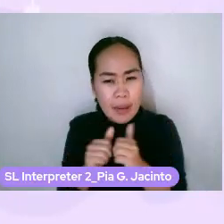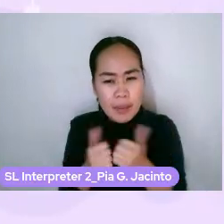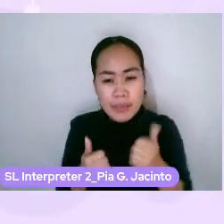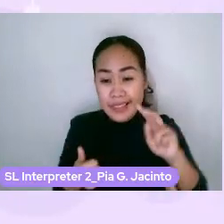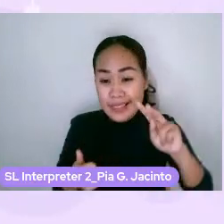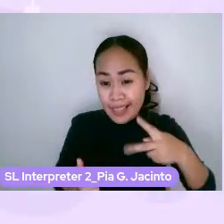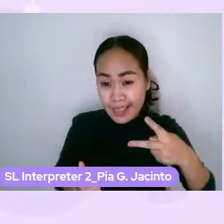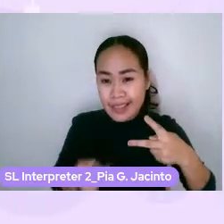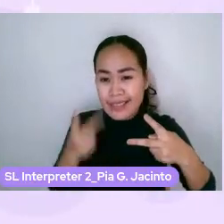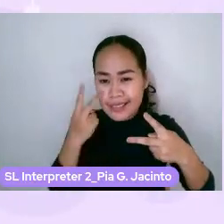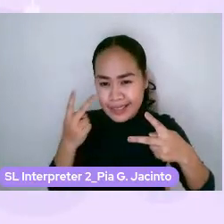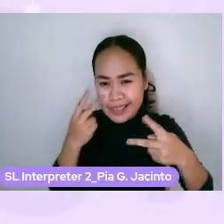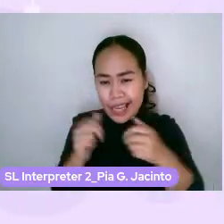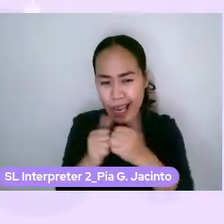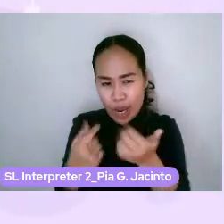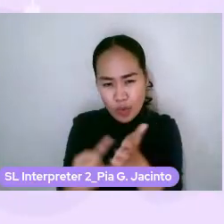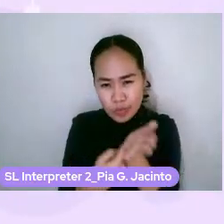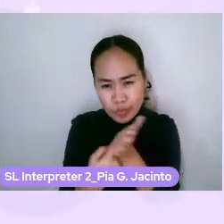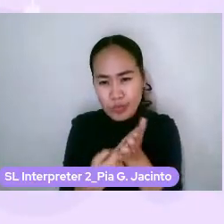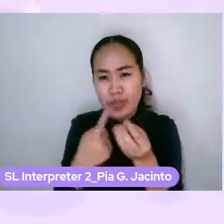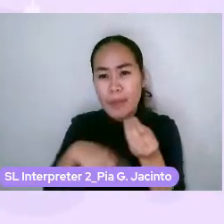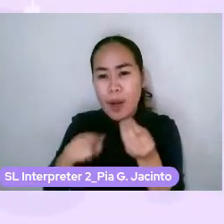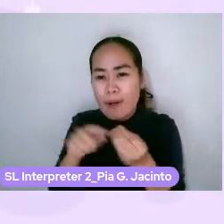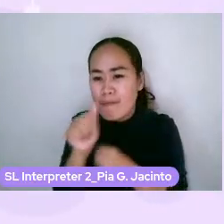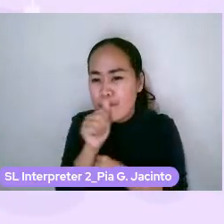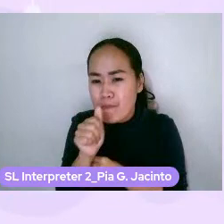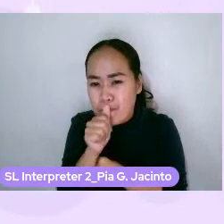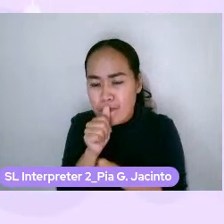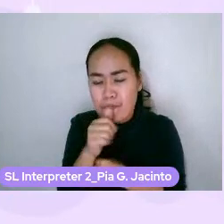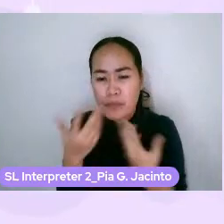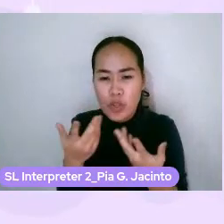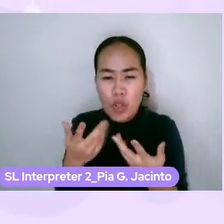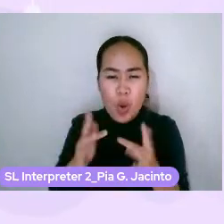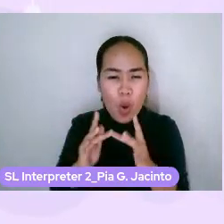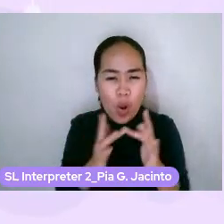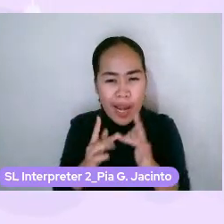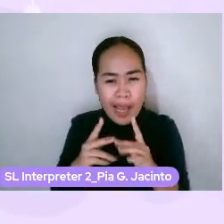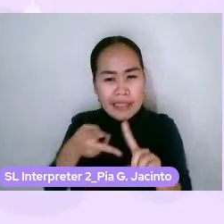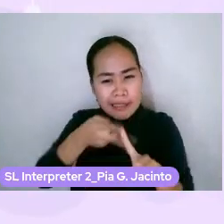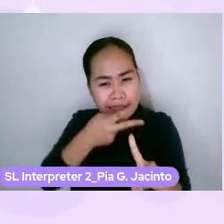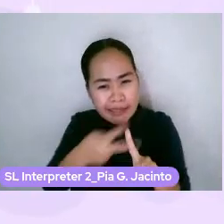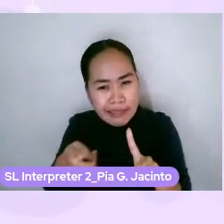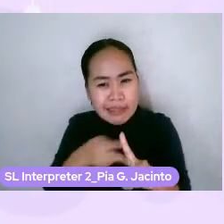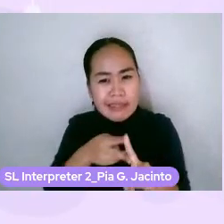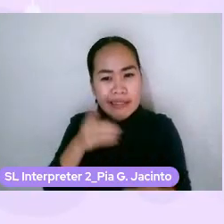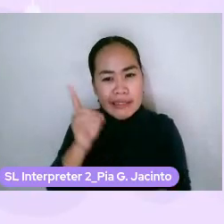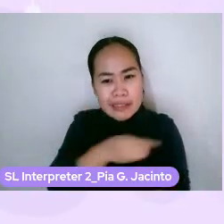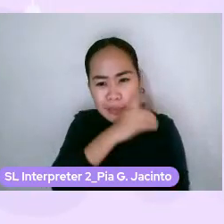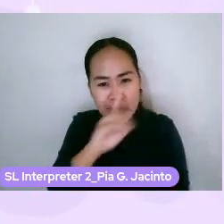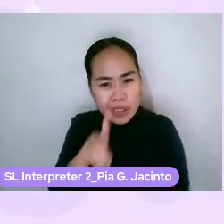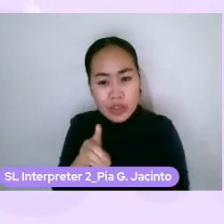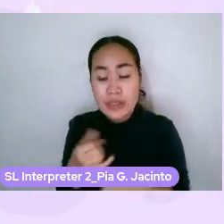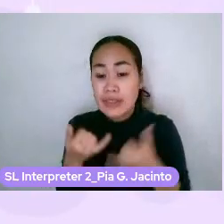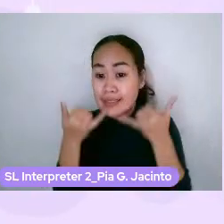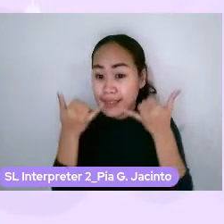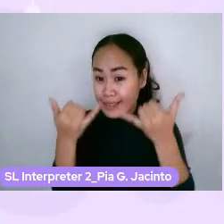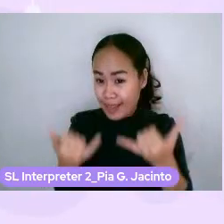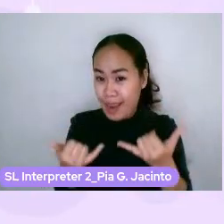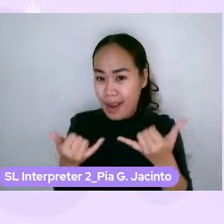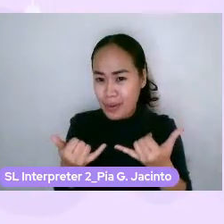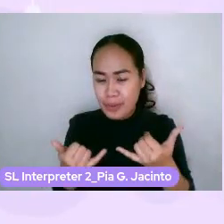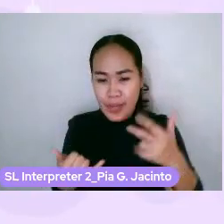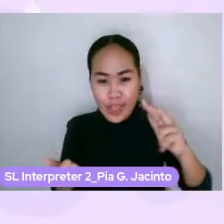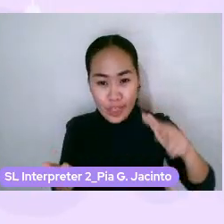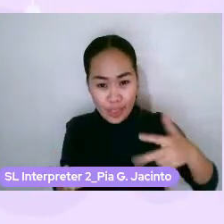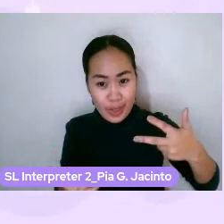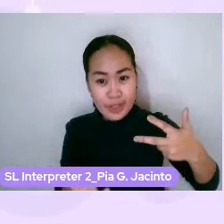industry, like privacy breach, online sexual harassment, and discrimination. Today, the discussions